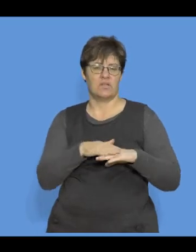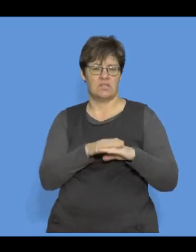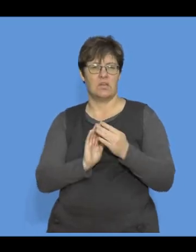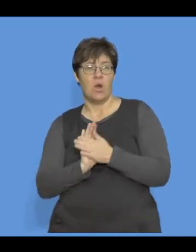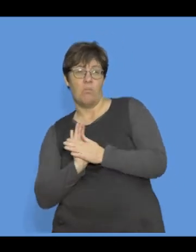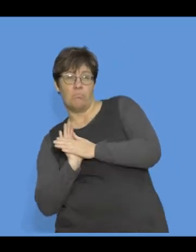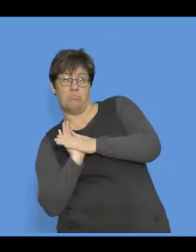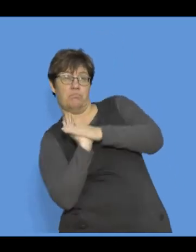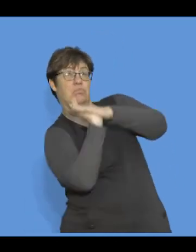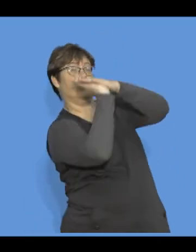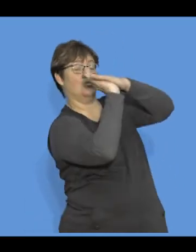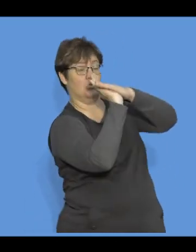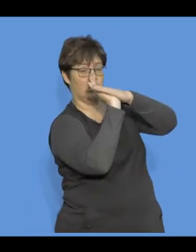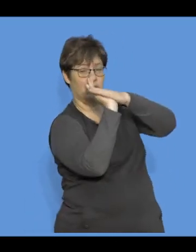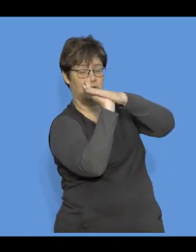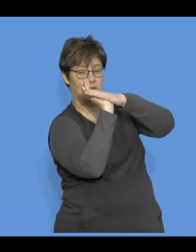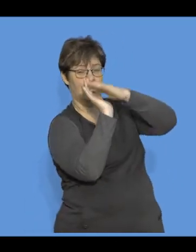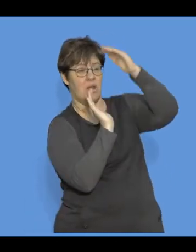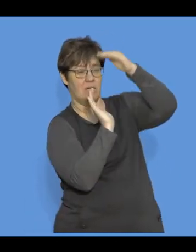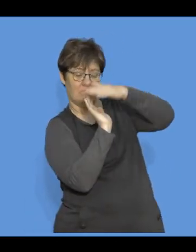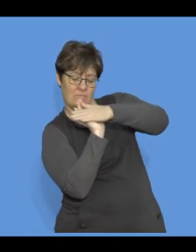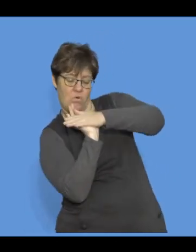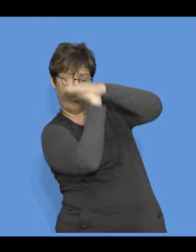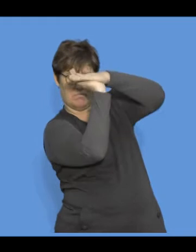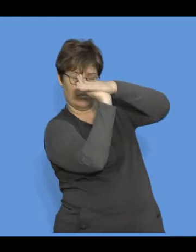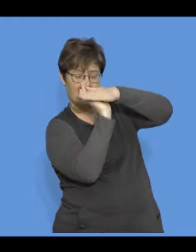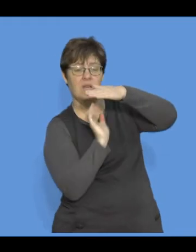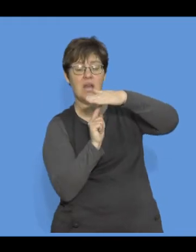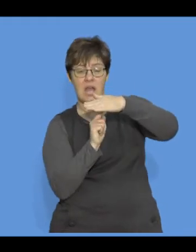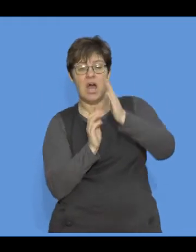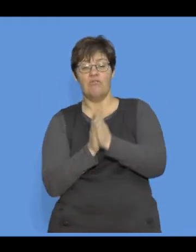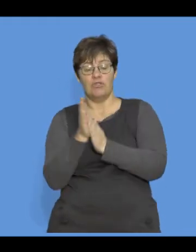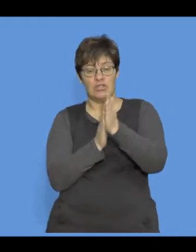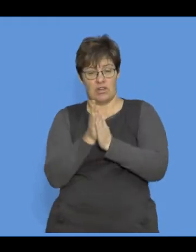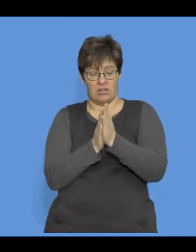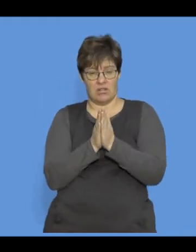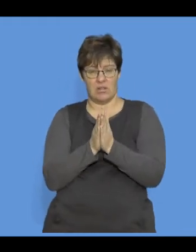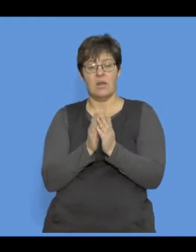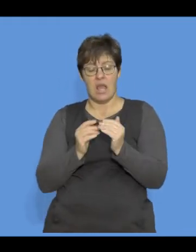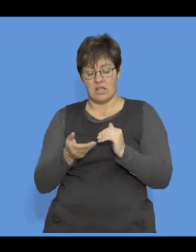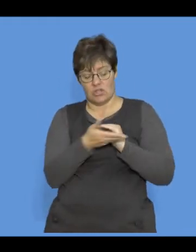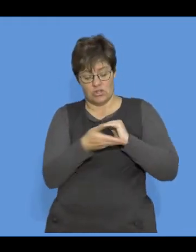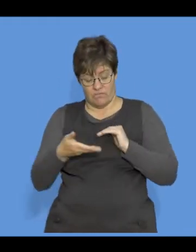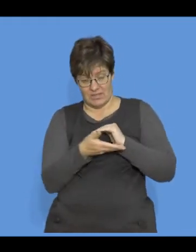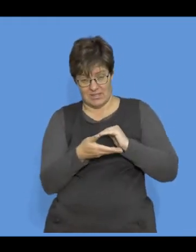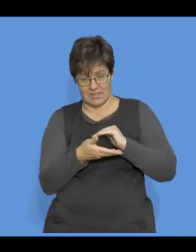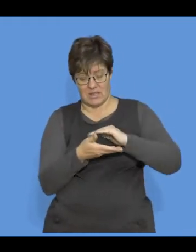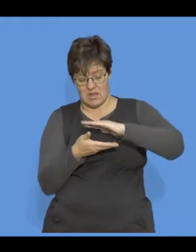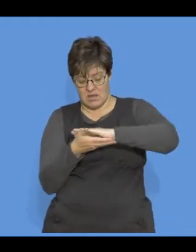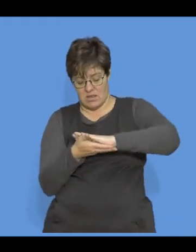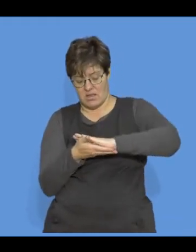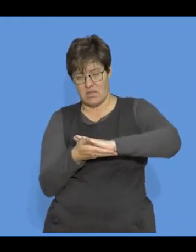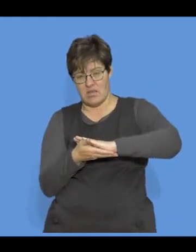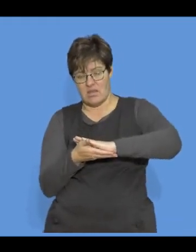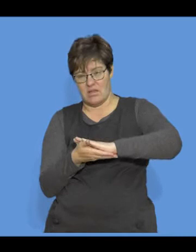up on an object. The frictional force is the force of the surface that is acting in the